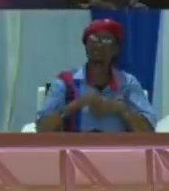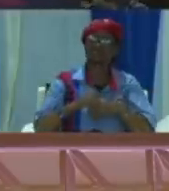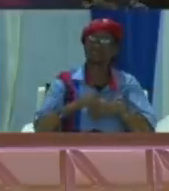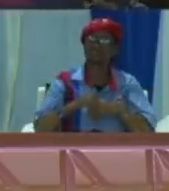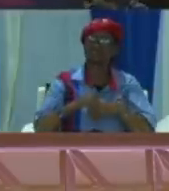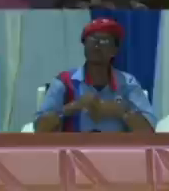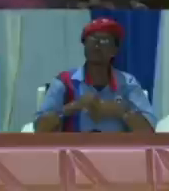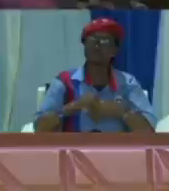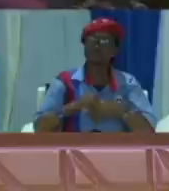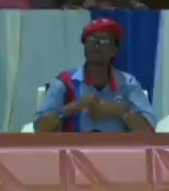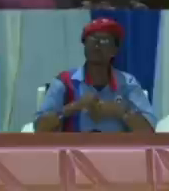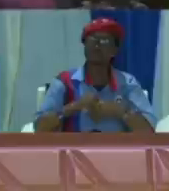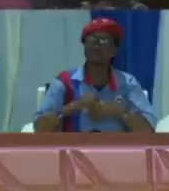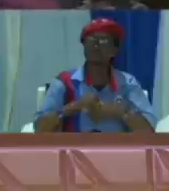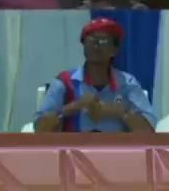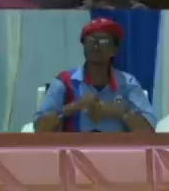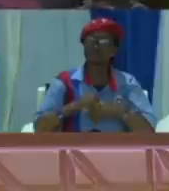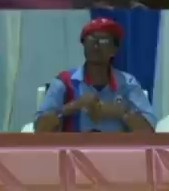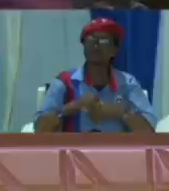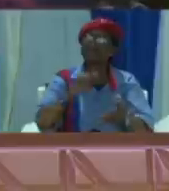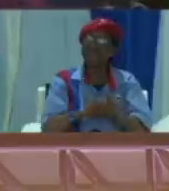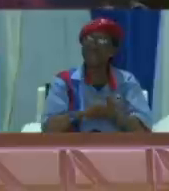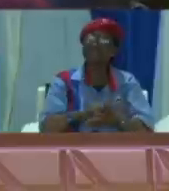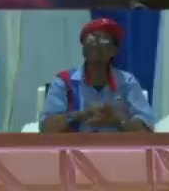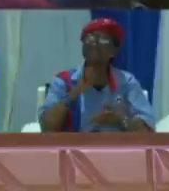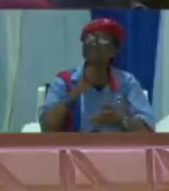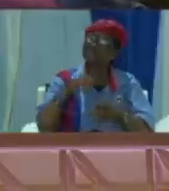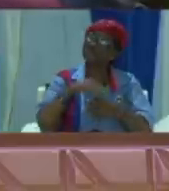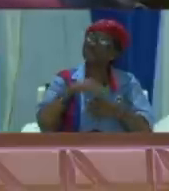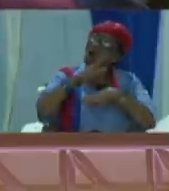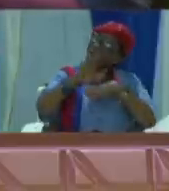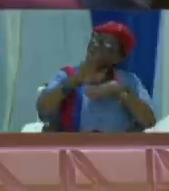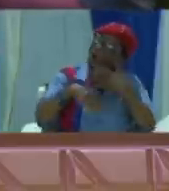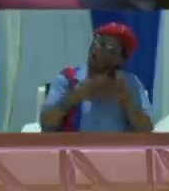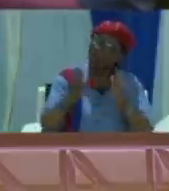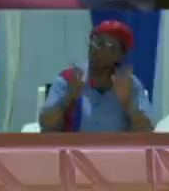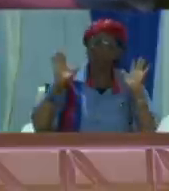binu. That's all. Ko ju be lo.